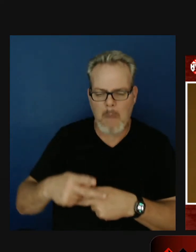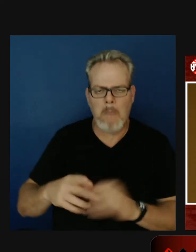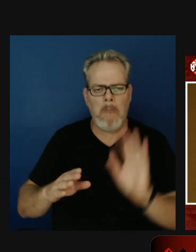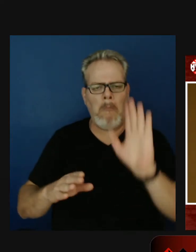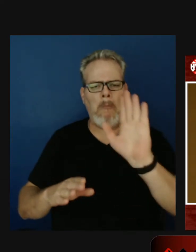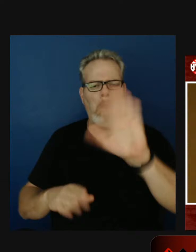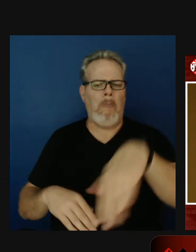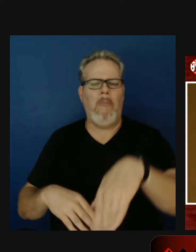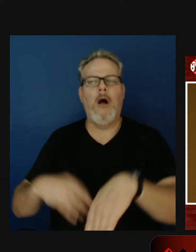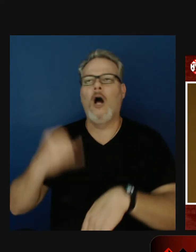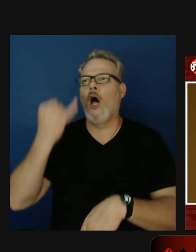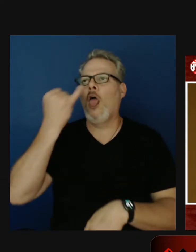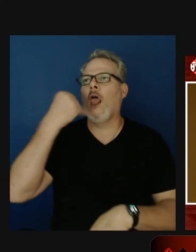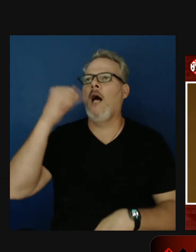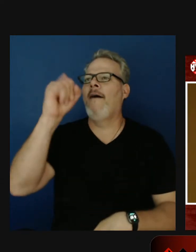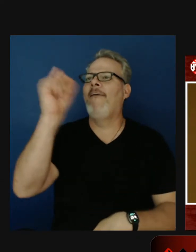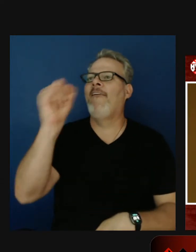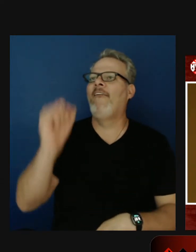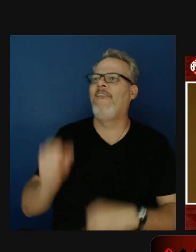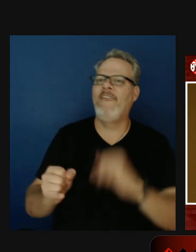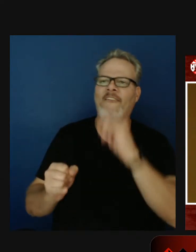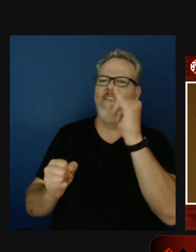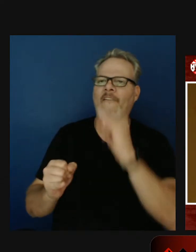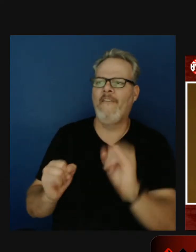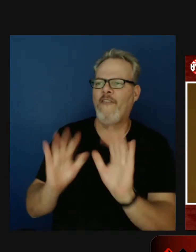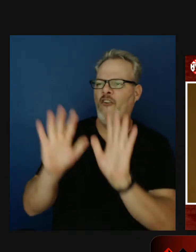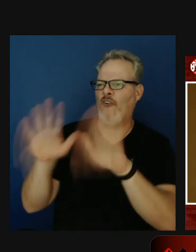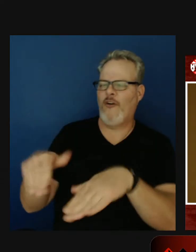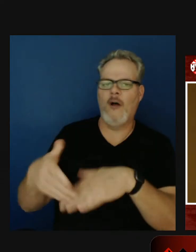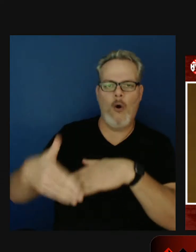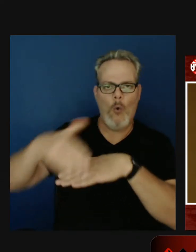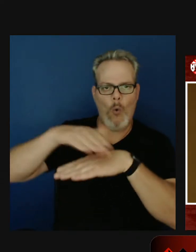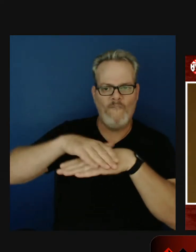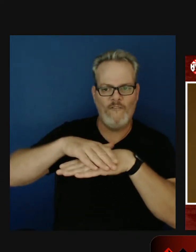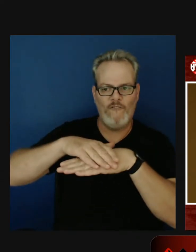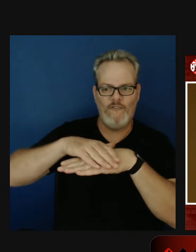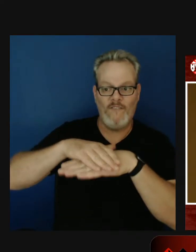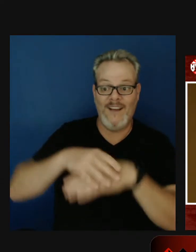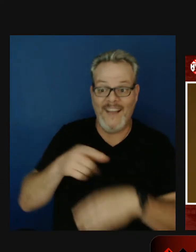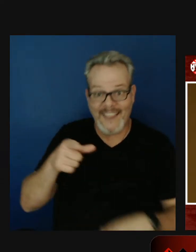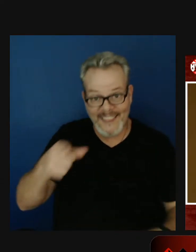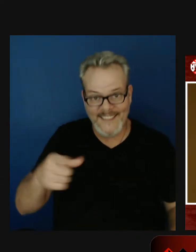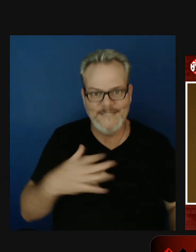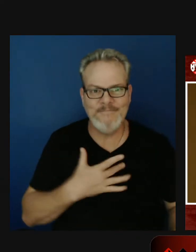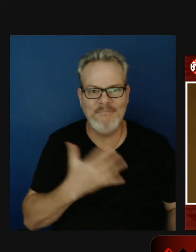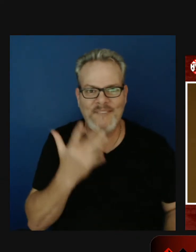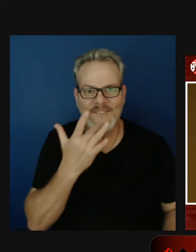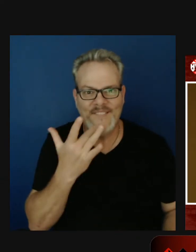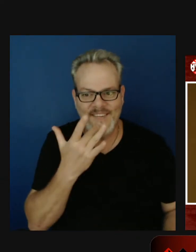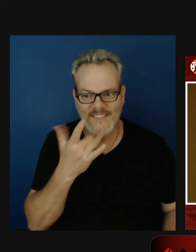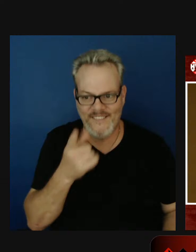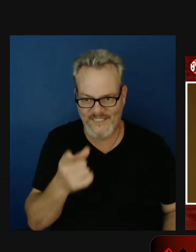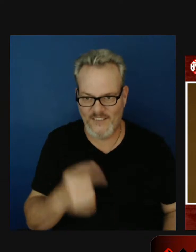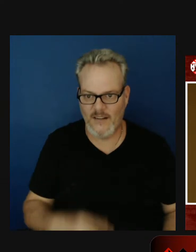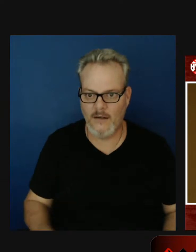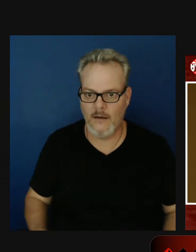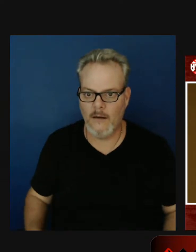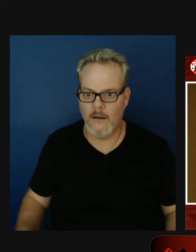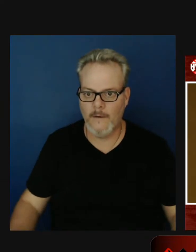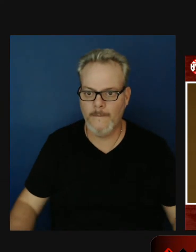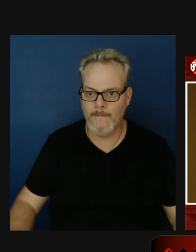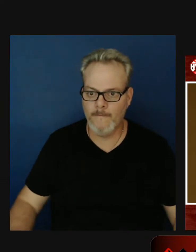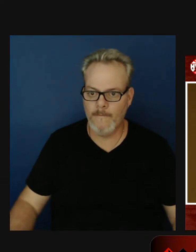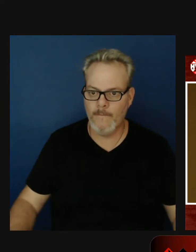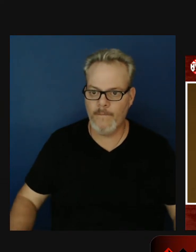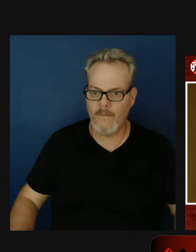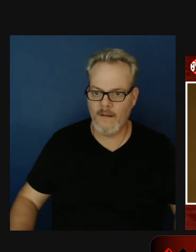and it's good for this, it's good for that. This is the one I like the best. Then we move a little forward in